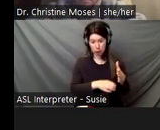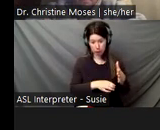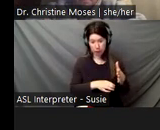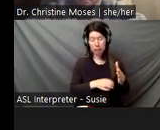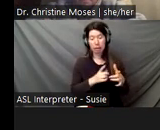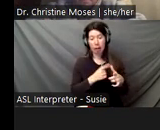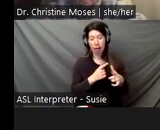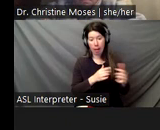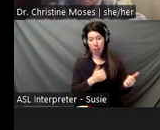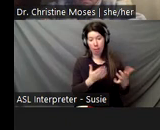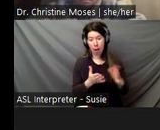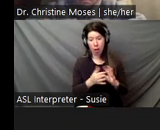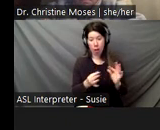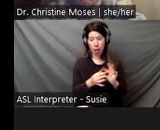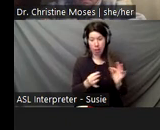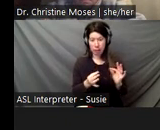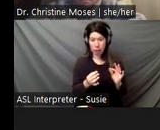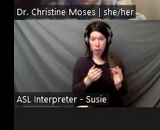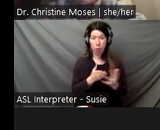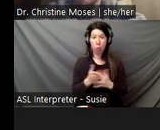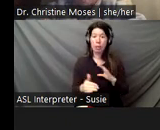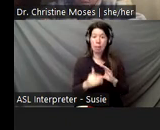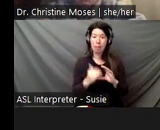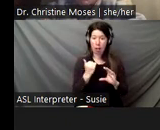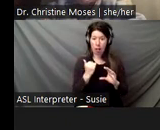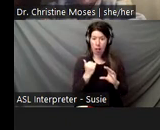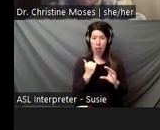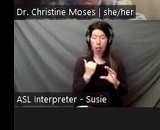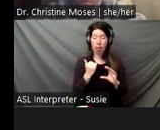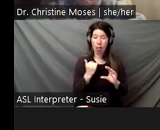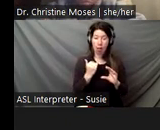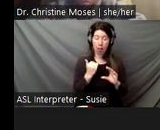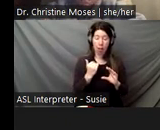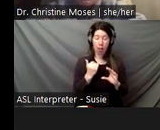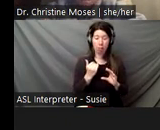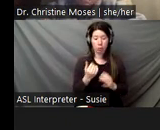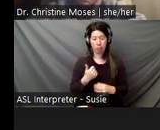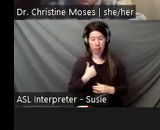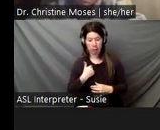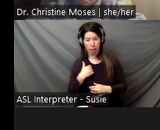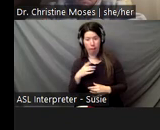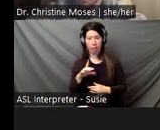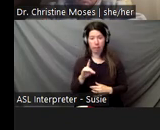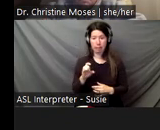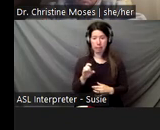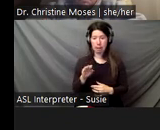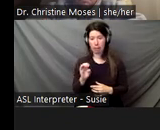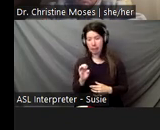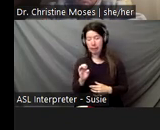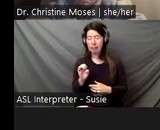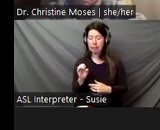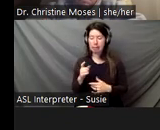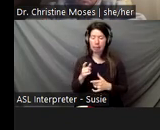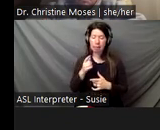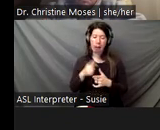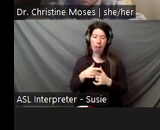provide comment by email to Debbie and myself for us to incorporate into the next round of